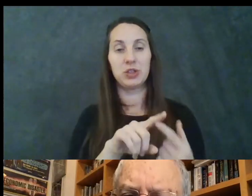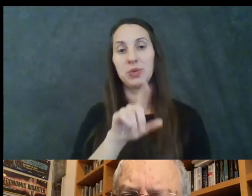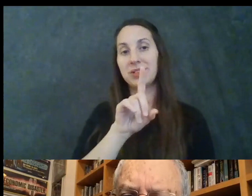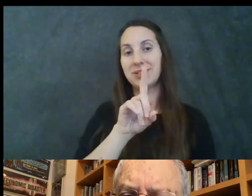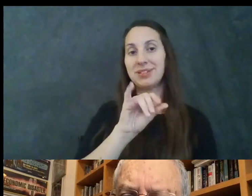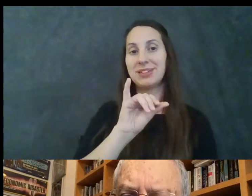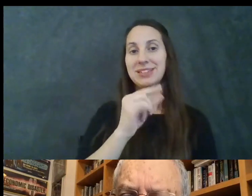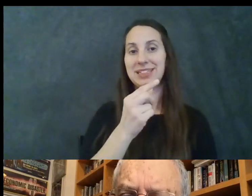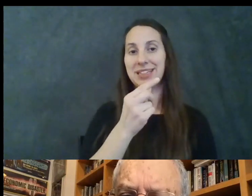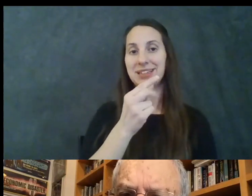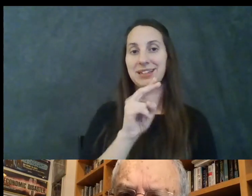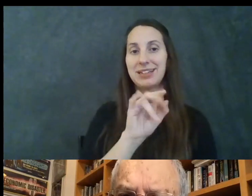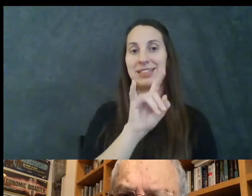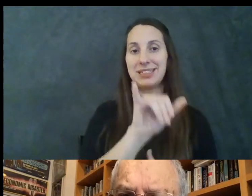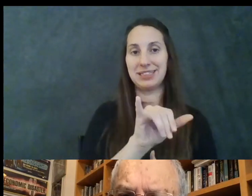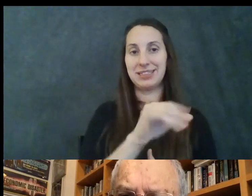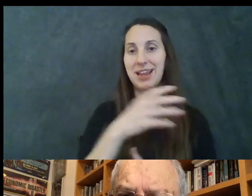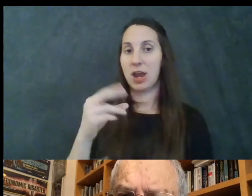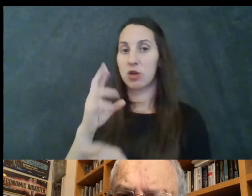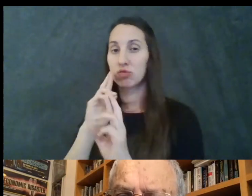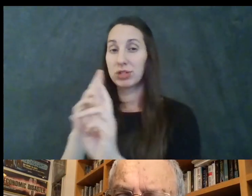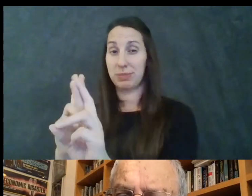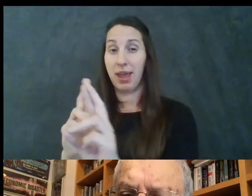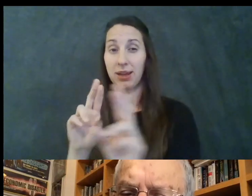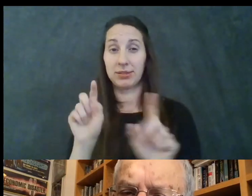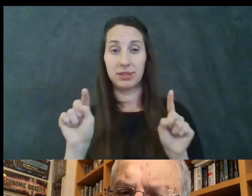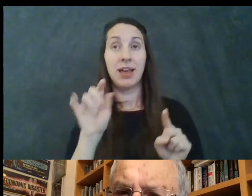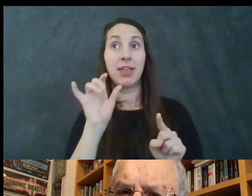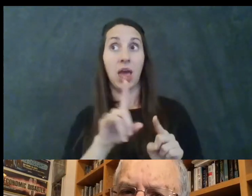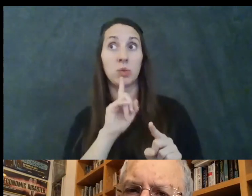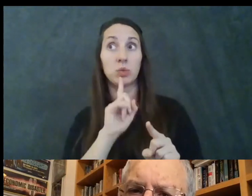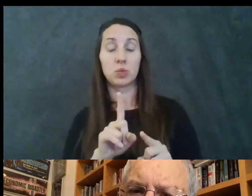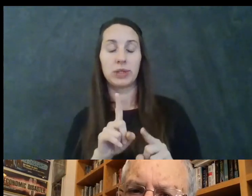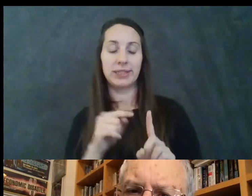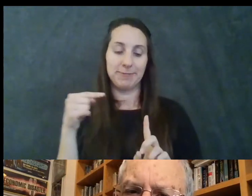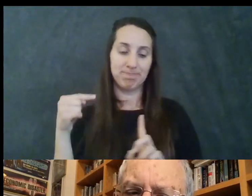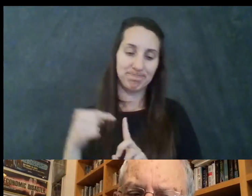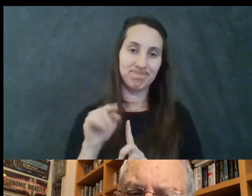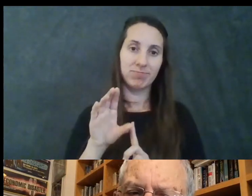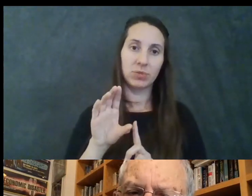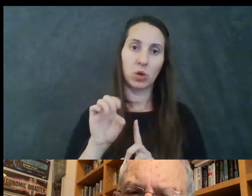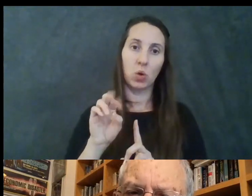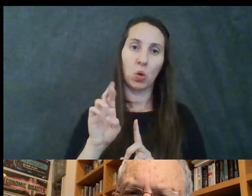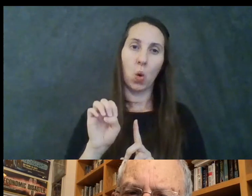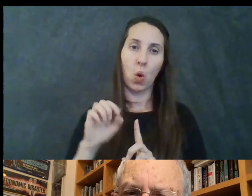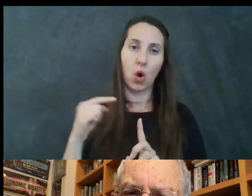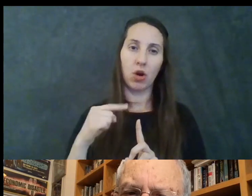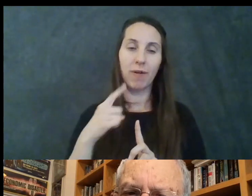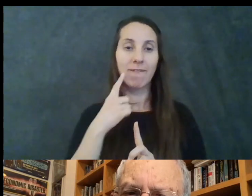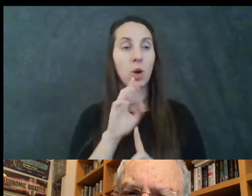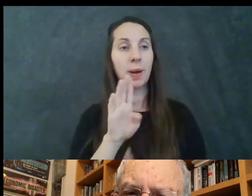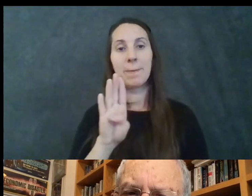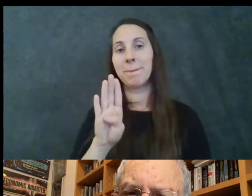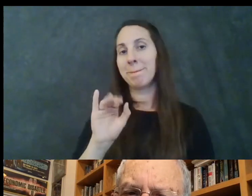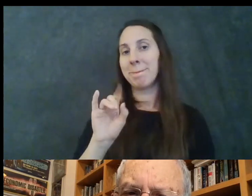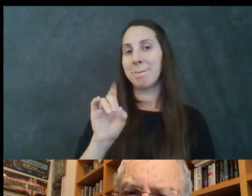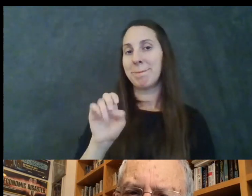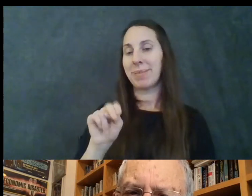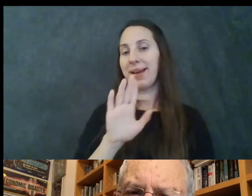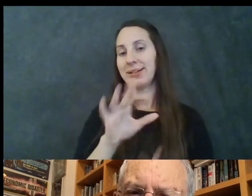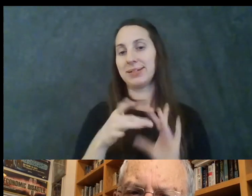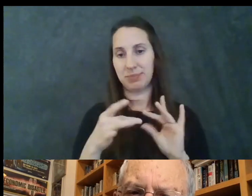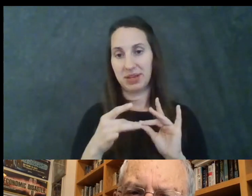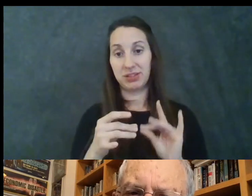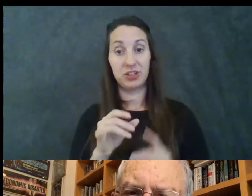to Joe Biden's message. And it was part of what people were really yearning for, was coming